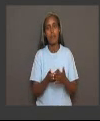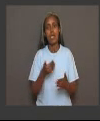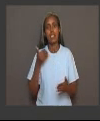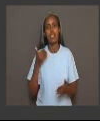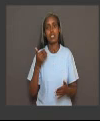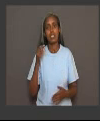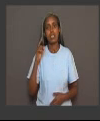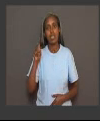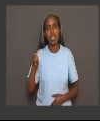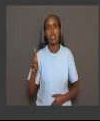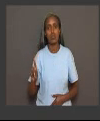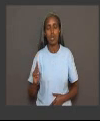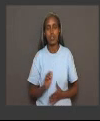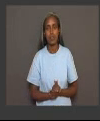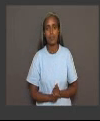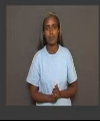minus x1.